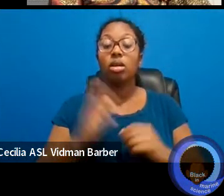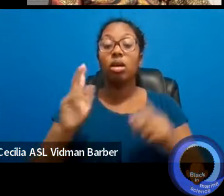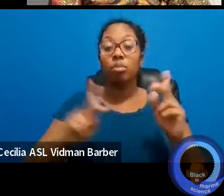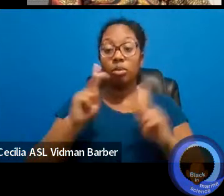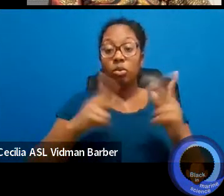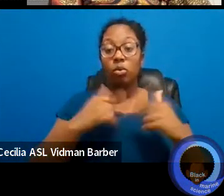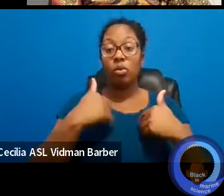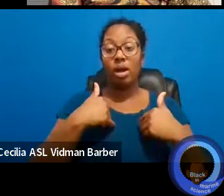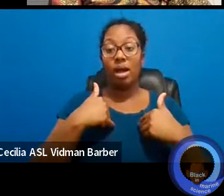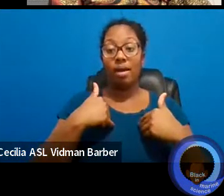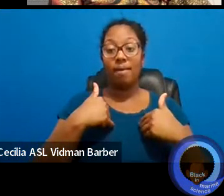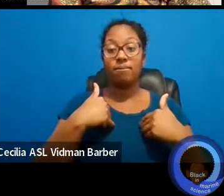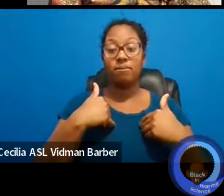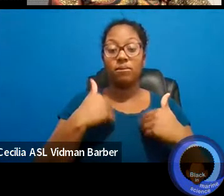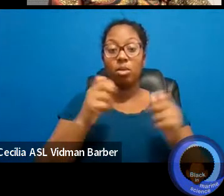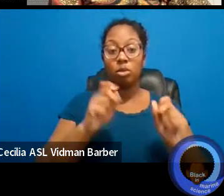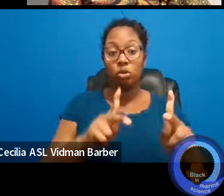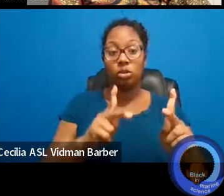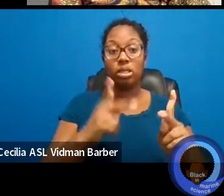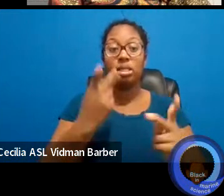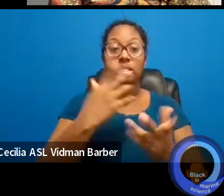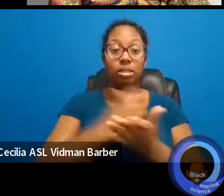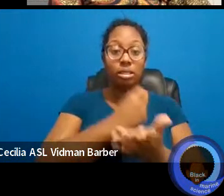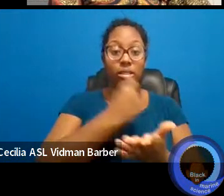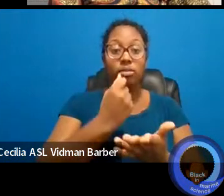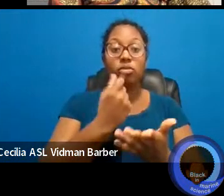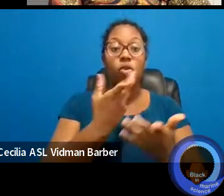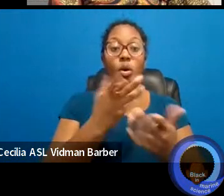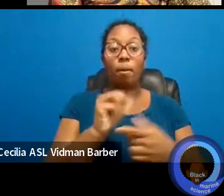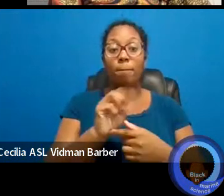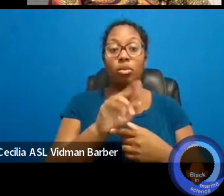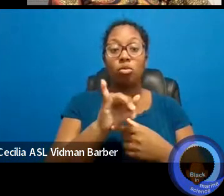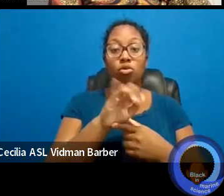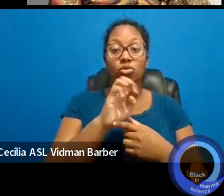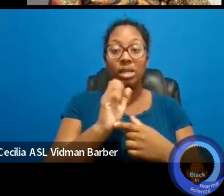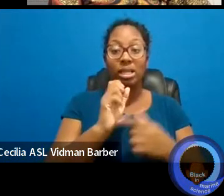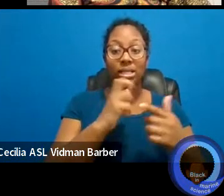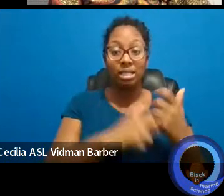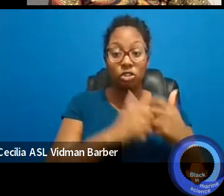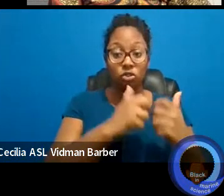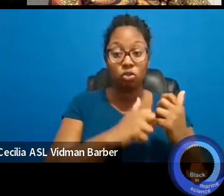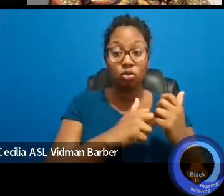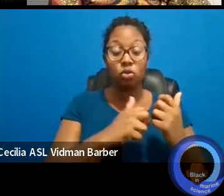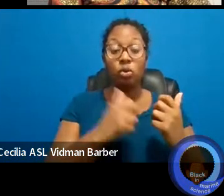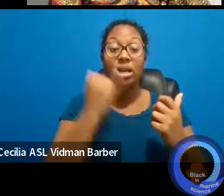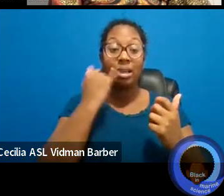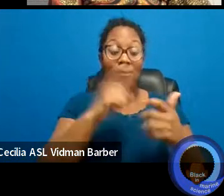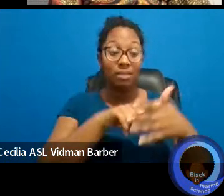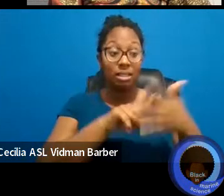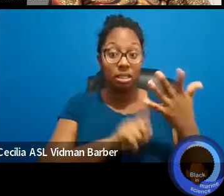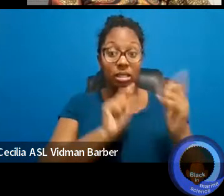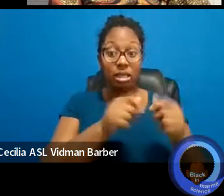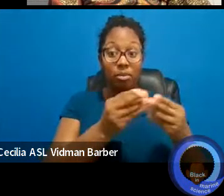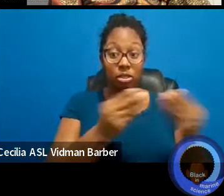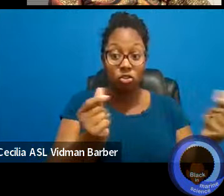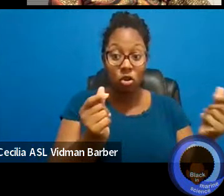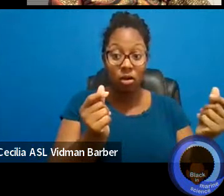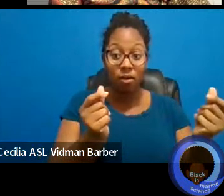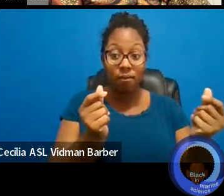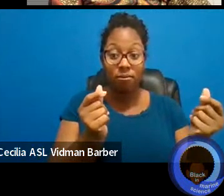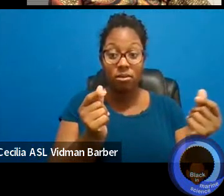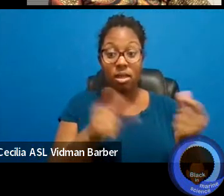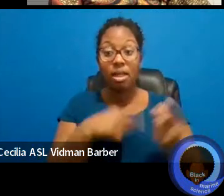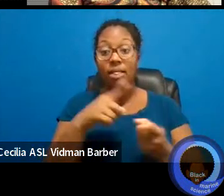technical know-how in tackling marine-related issues. If these and many other problems can be solved, this can